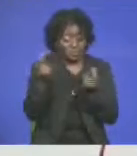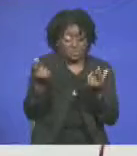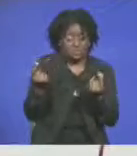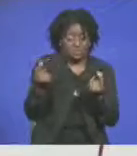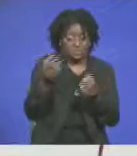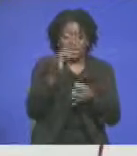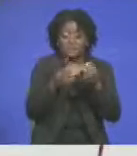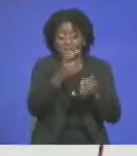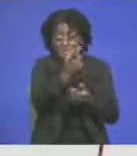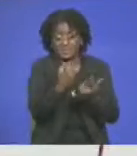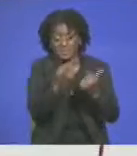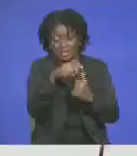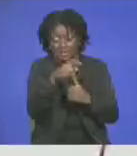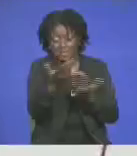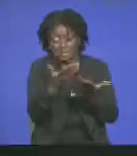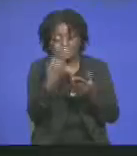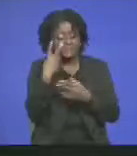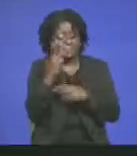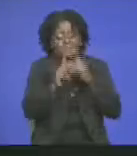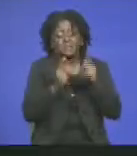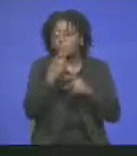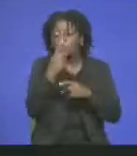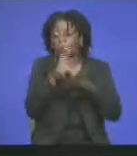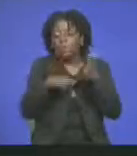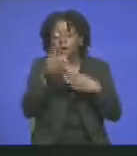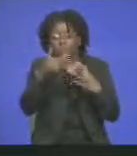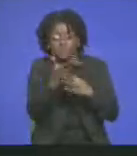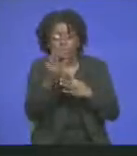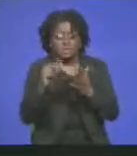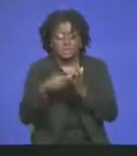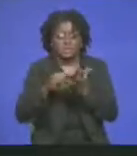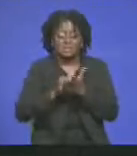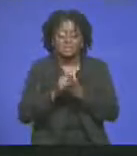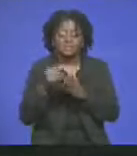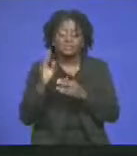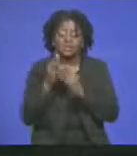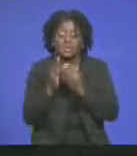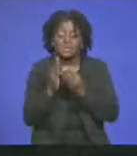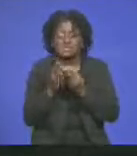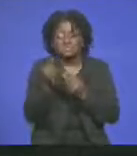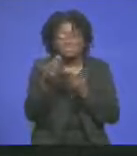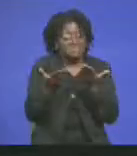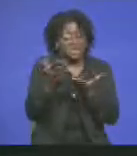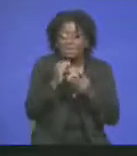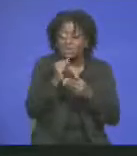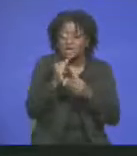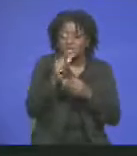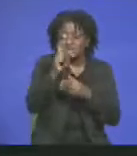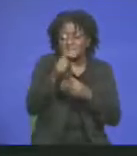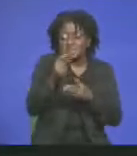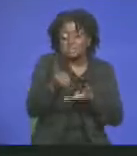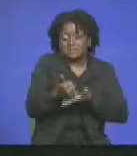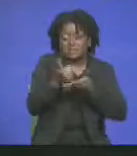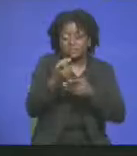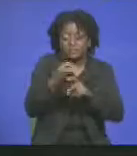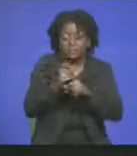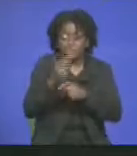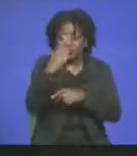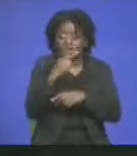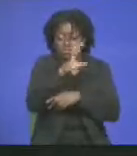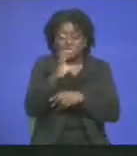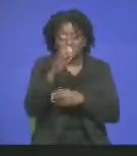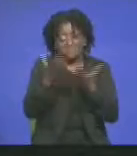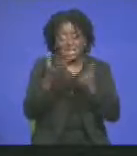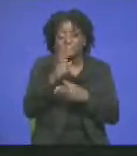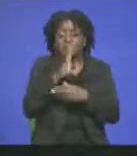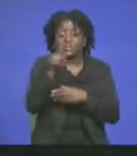the persons that walk through these doors. While you may not today be seeking assistance from the Red Cross, it could be you one day. You